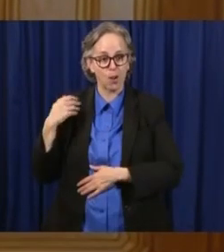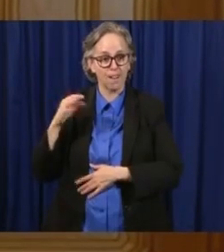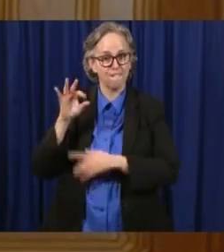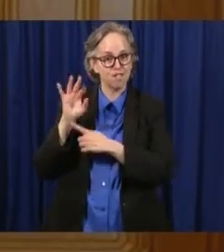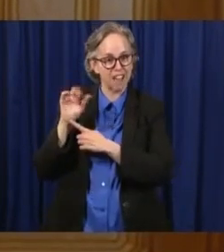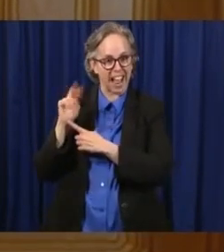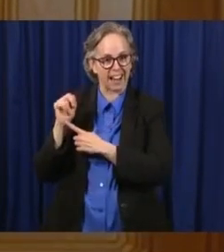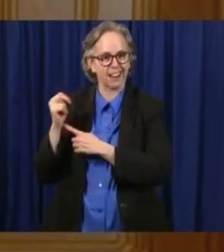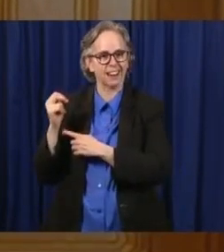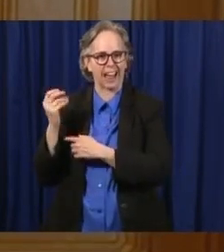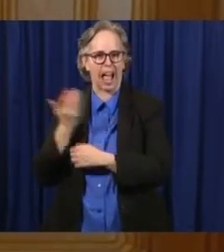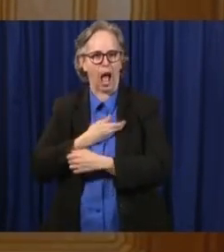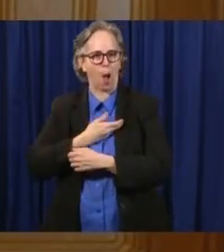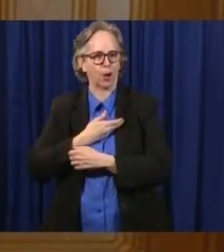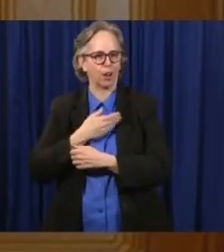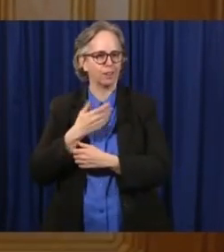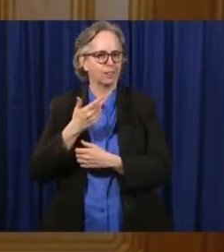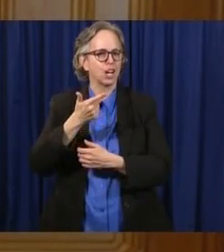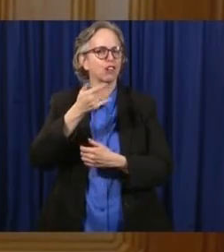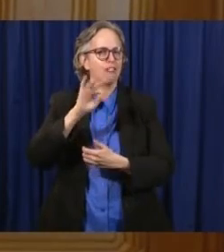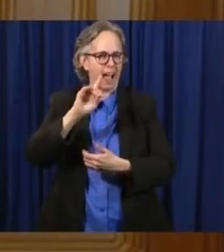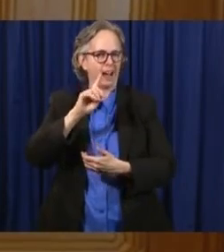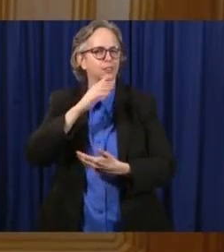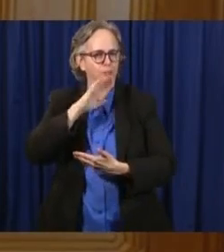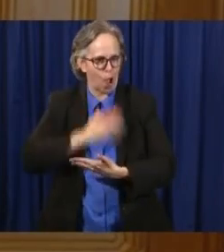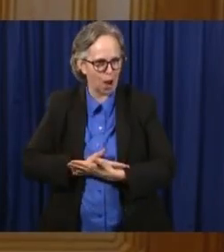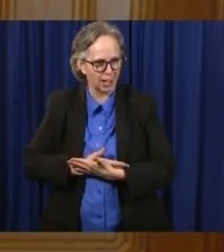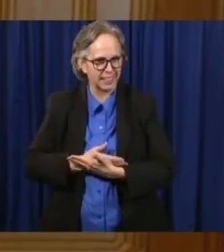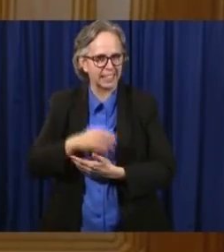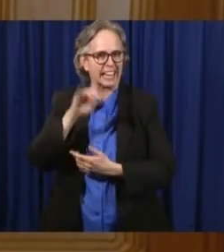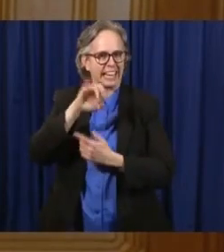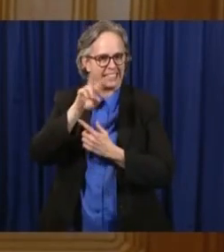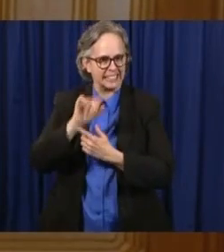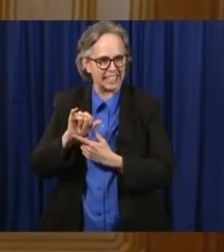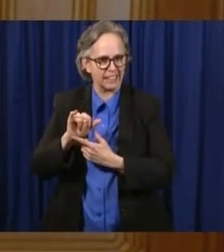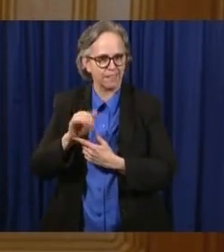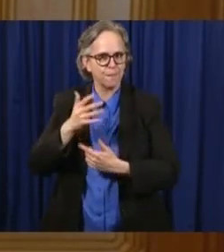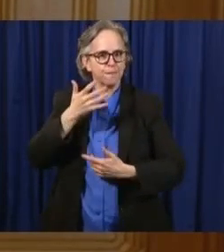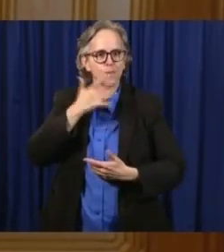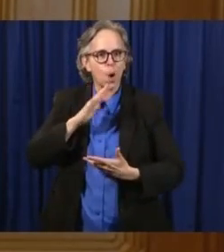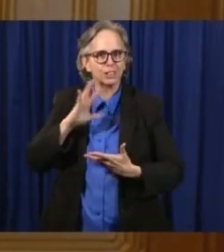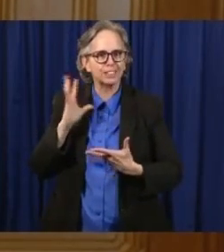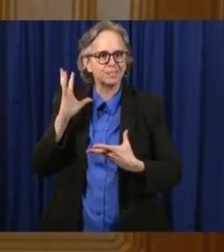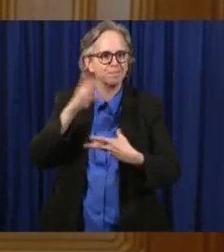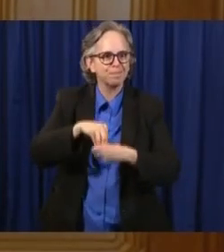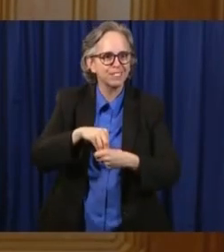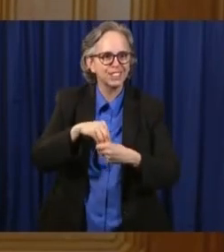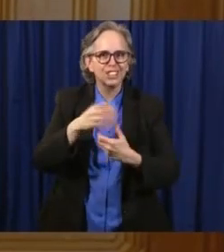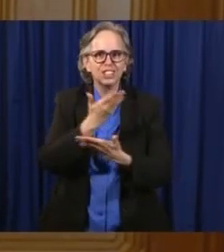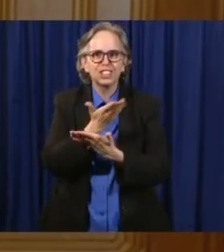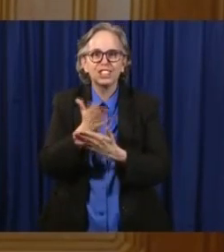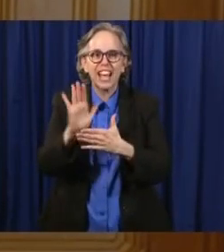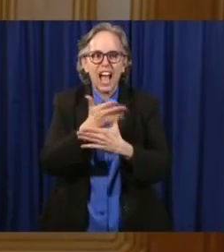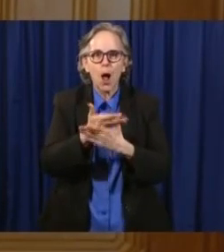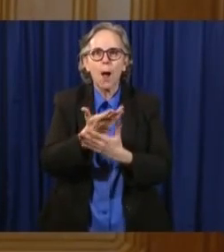Izzy were fortunate to have shared a Passover meal with some friends of ours in the Columbus